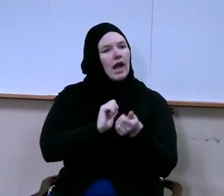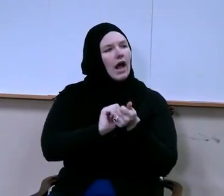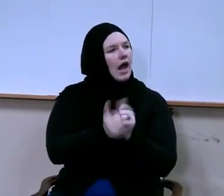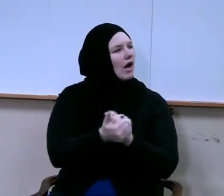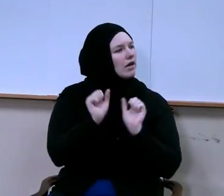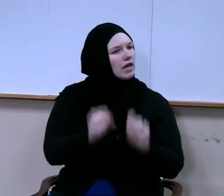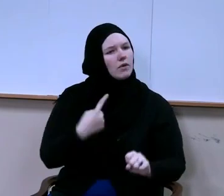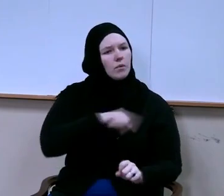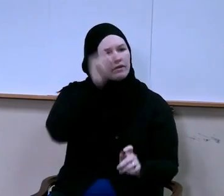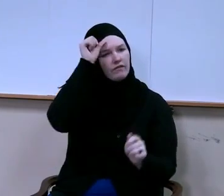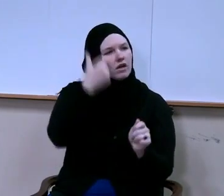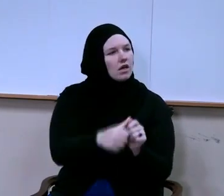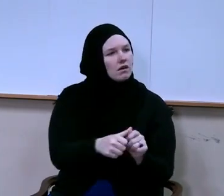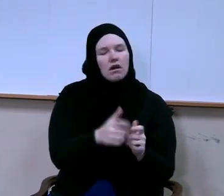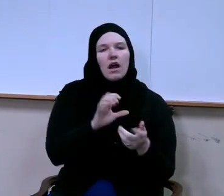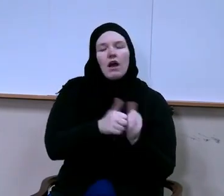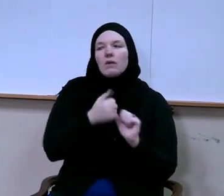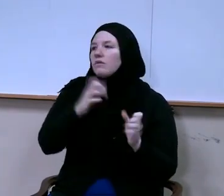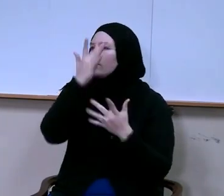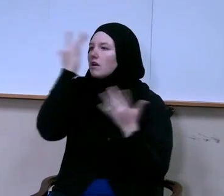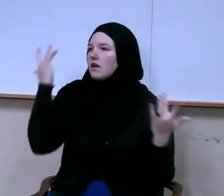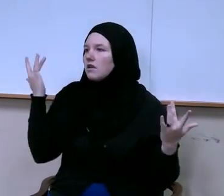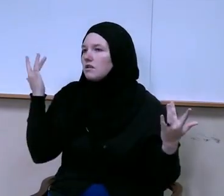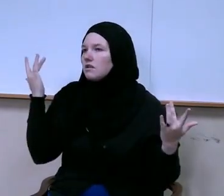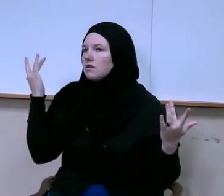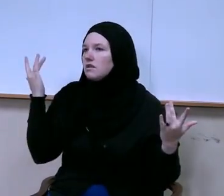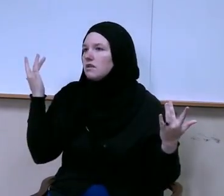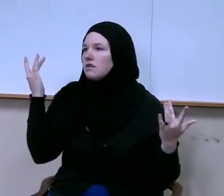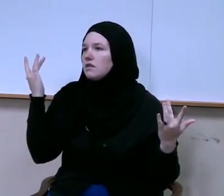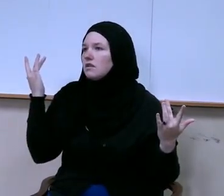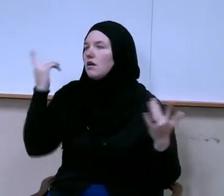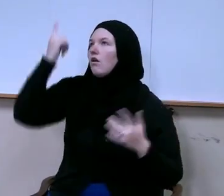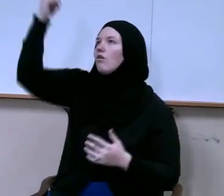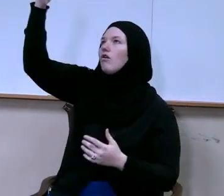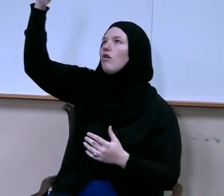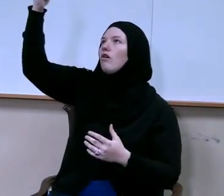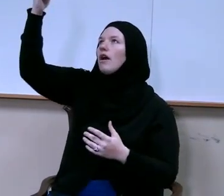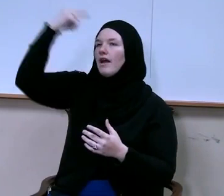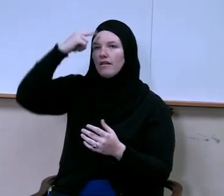we forget the ultimate and go after anything secondary?